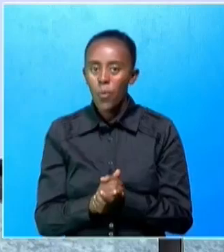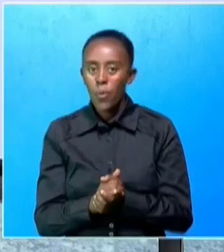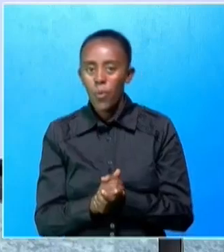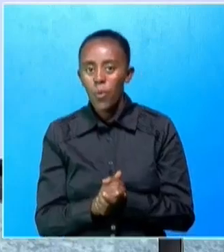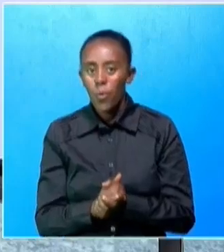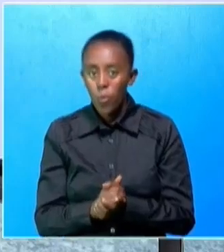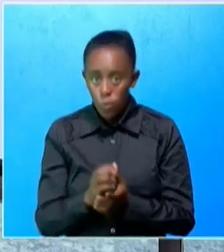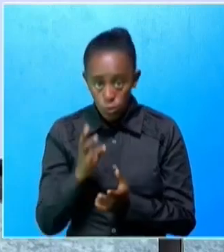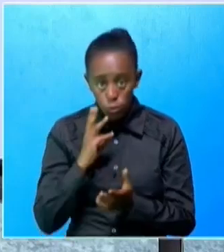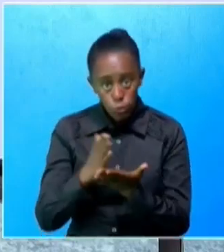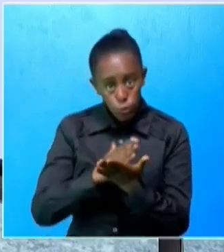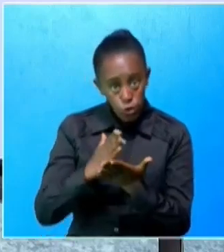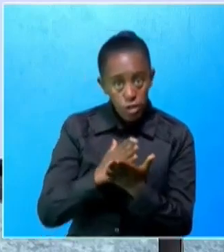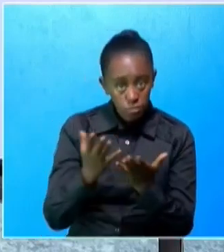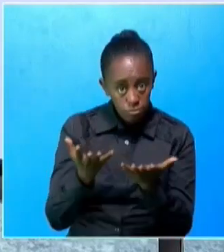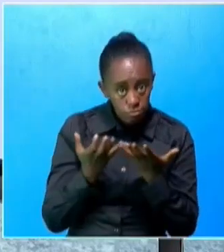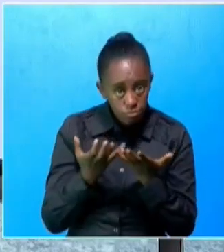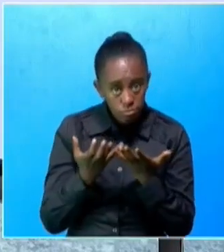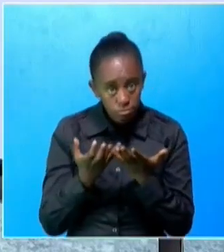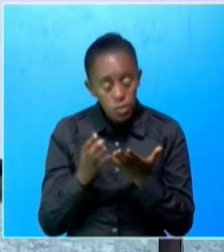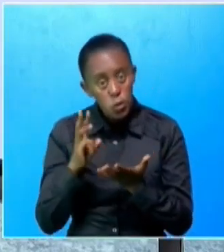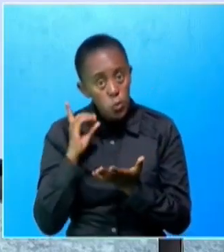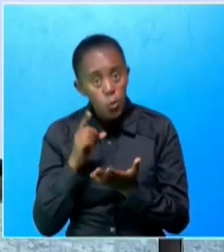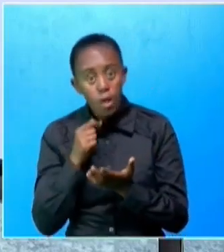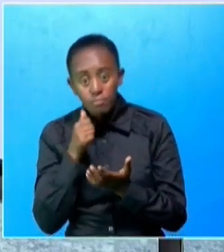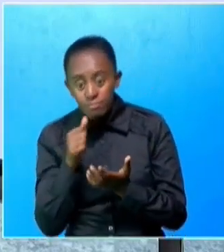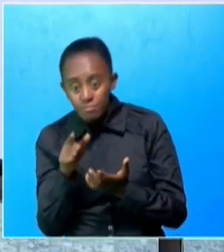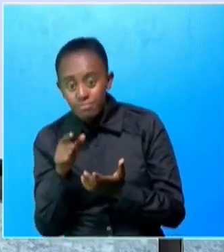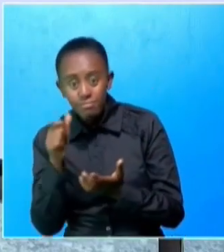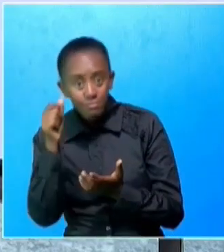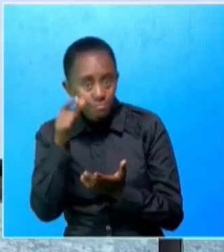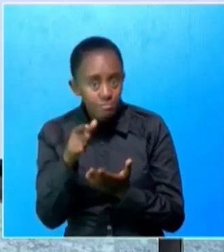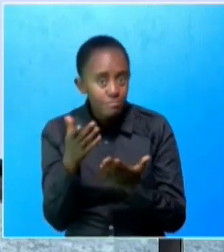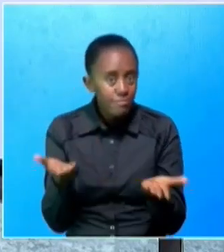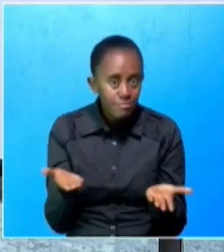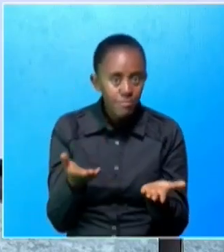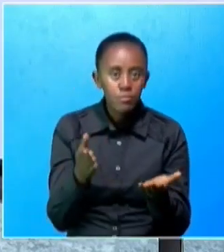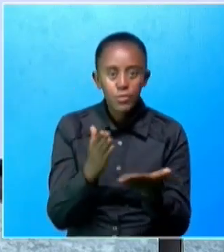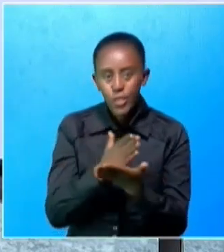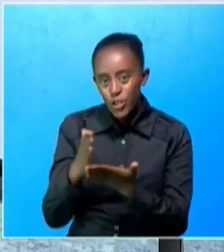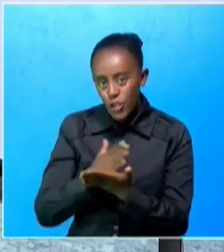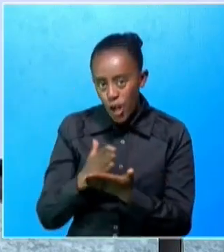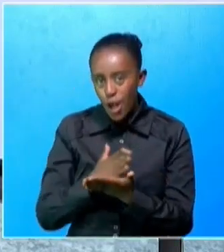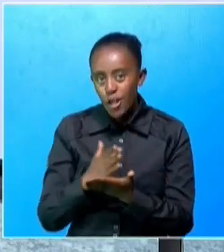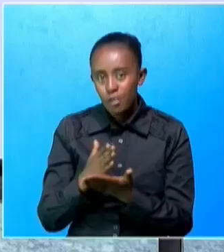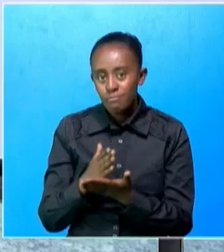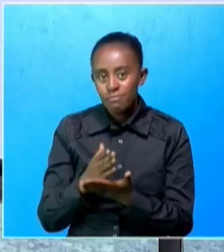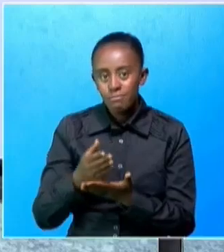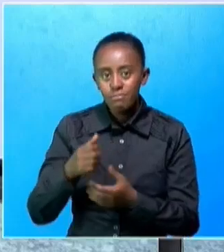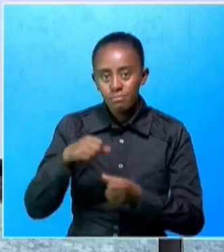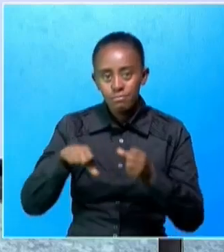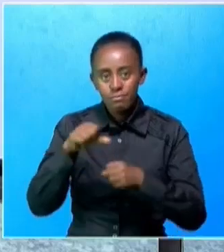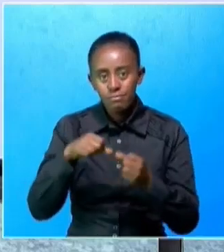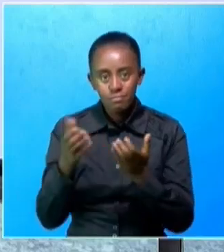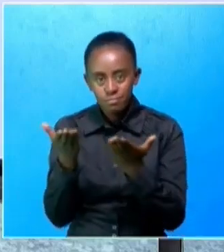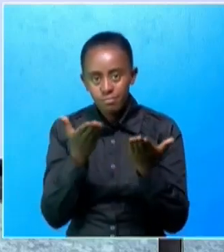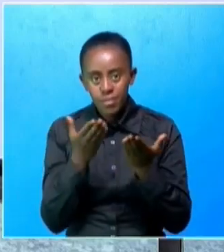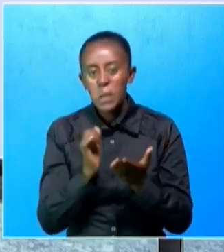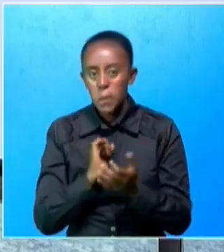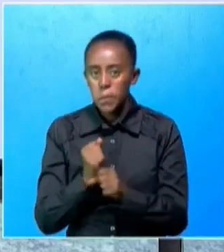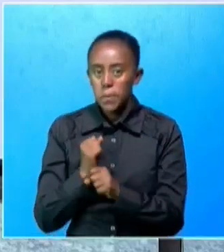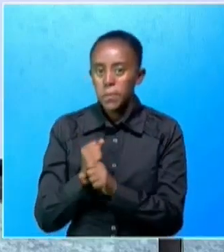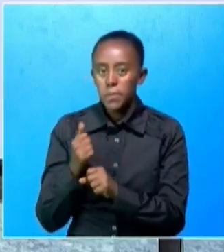Would you like to share to him? Would you like to share to her? Share to each other. Okay, now let me do my own,